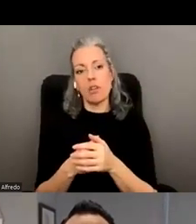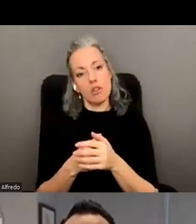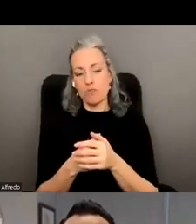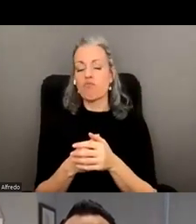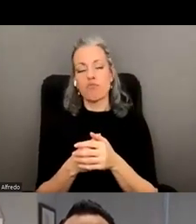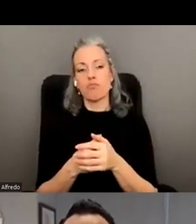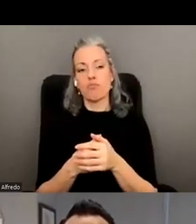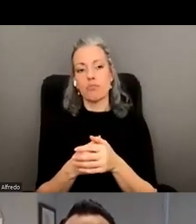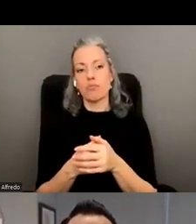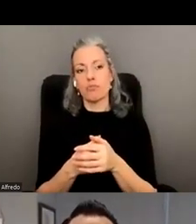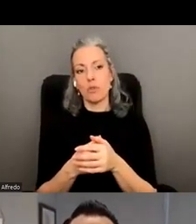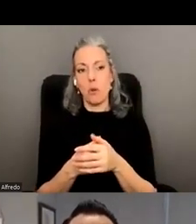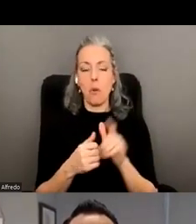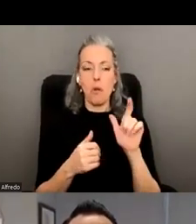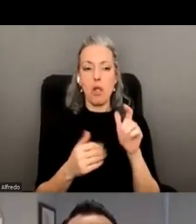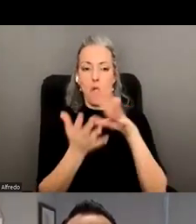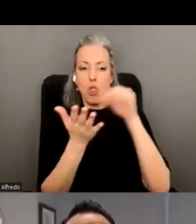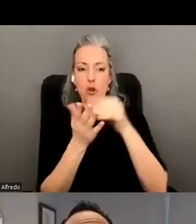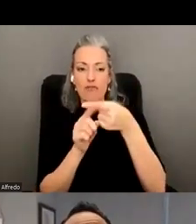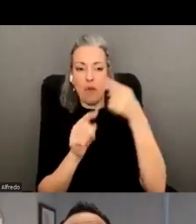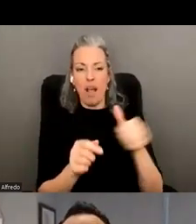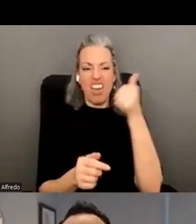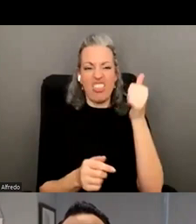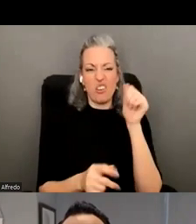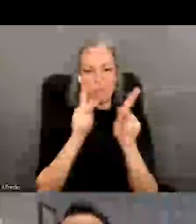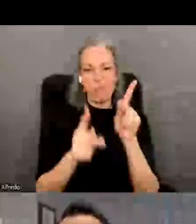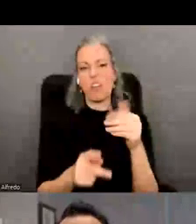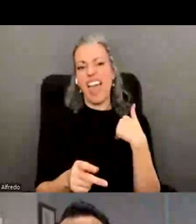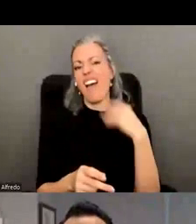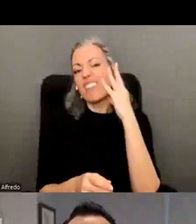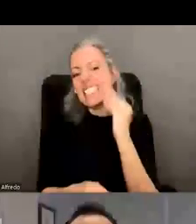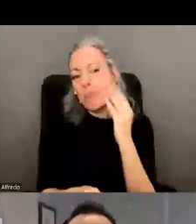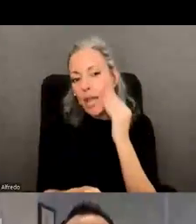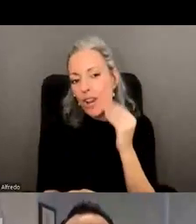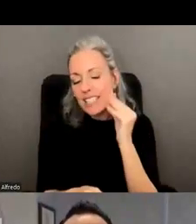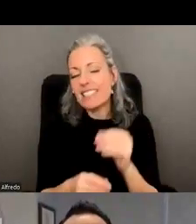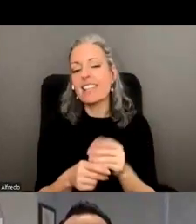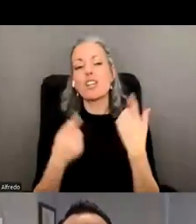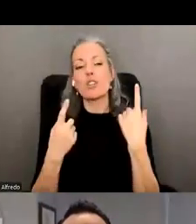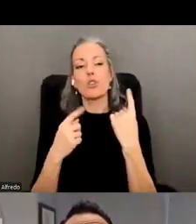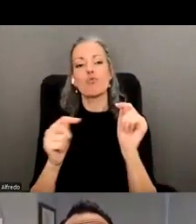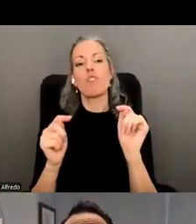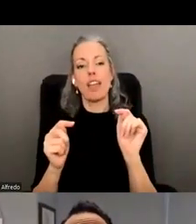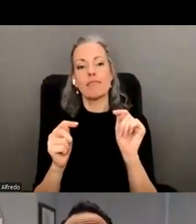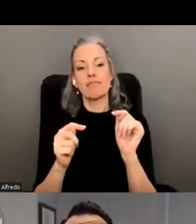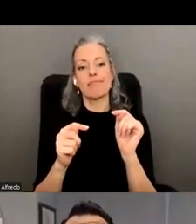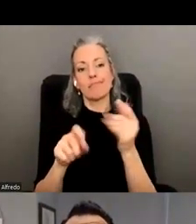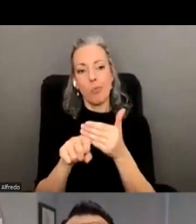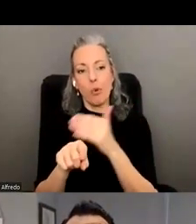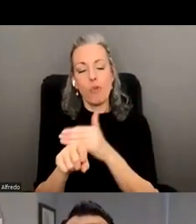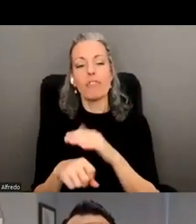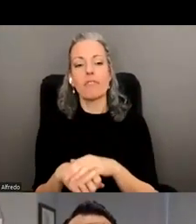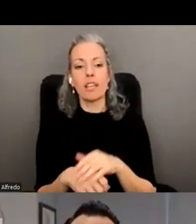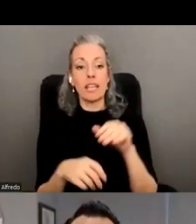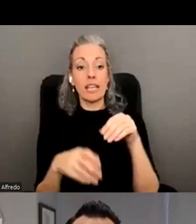of giants and learning from others and the many claims data warehousing efforts that have come before us. In